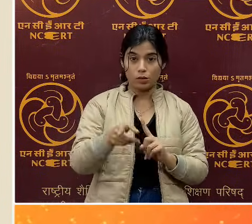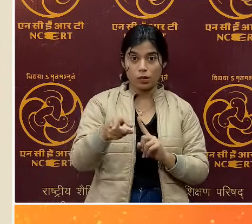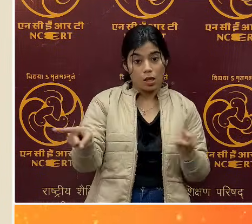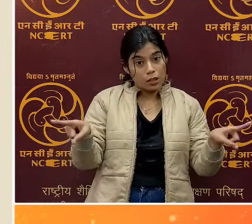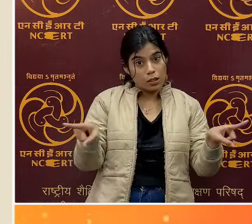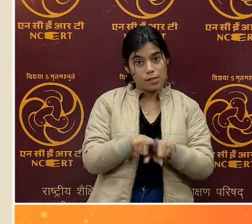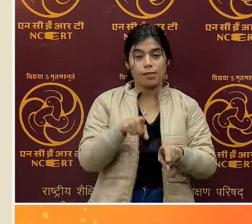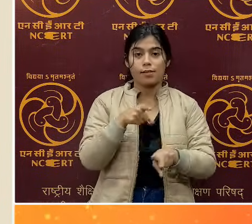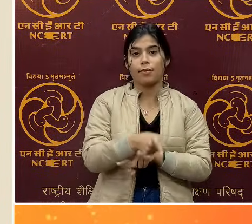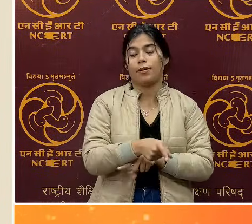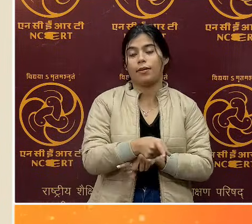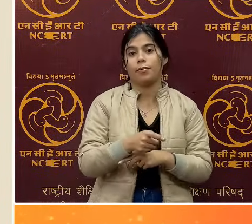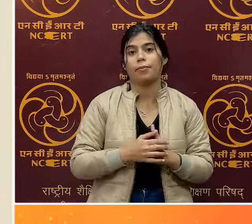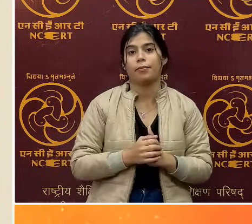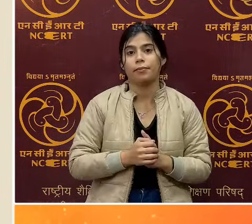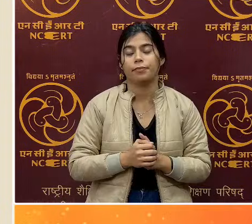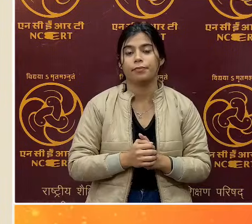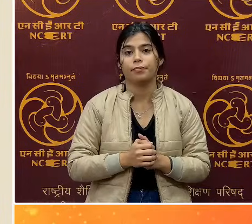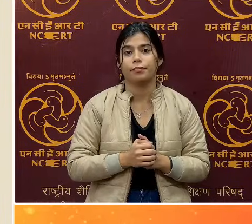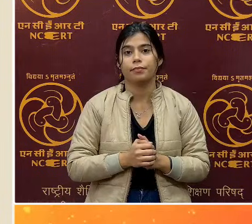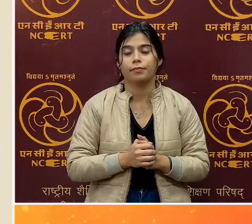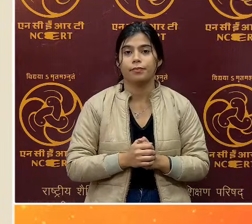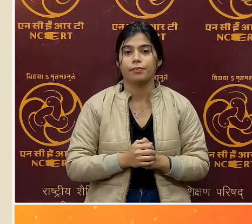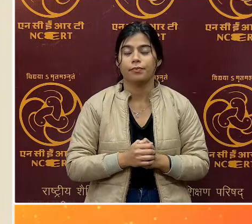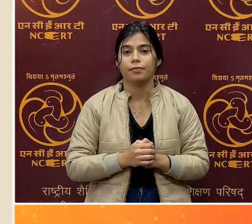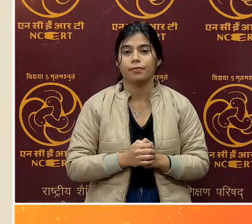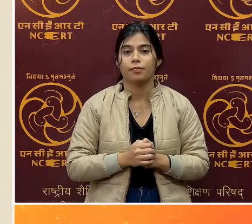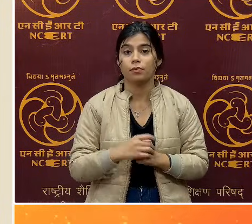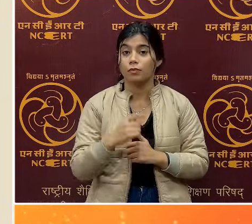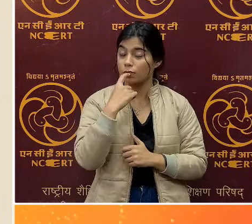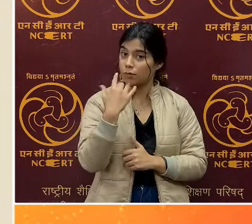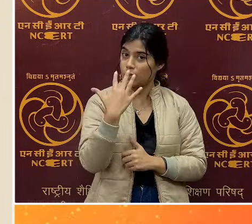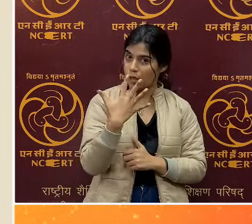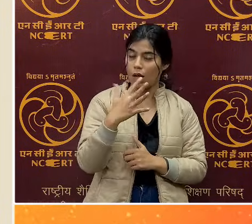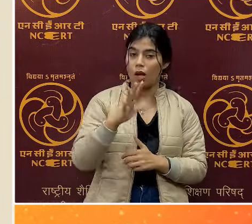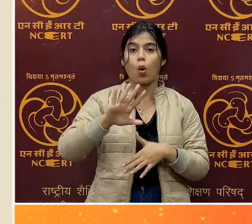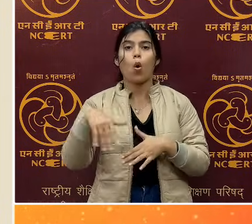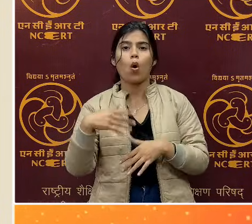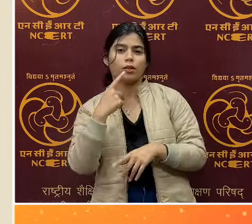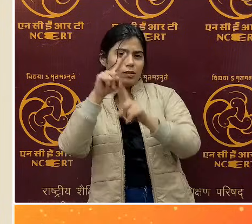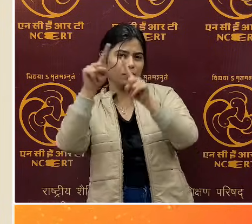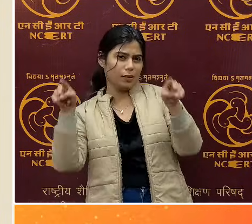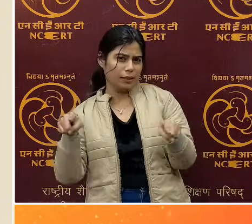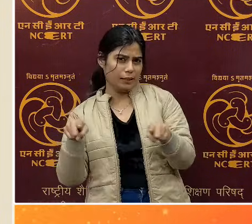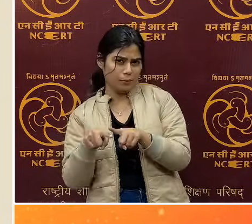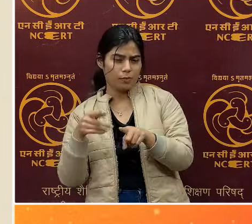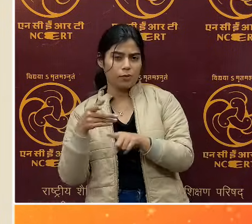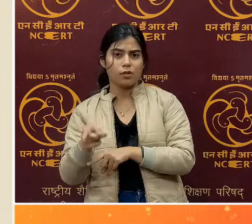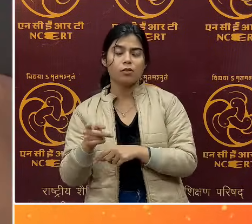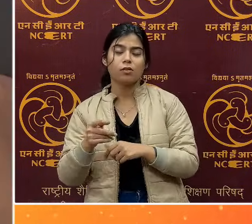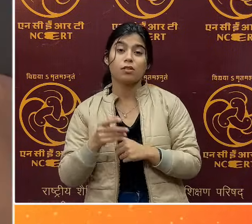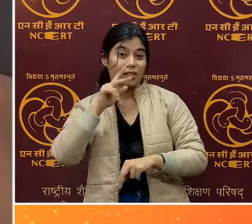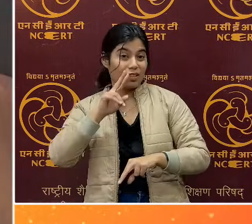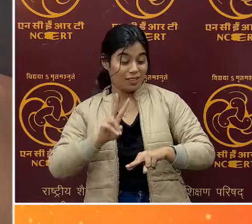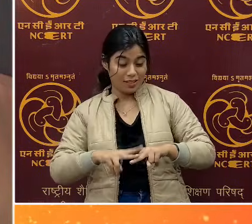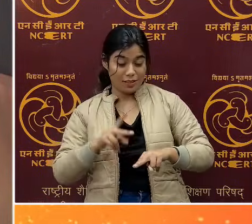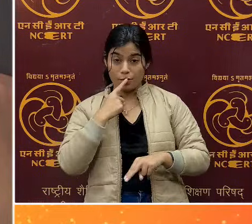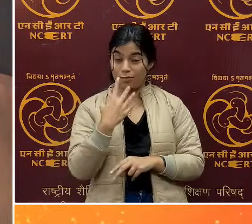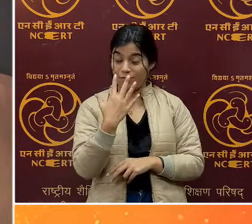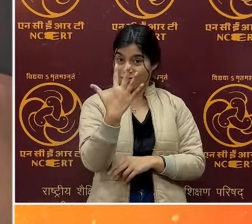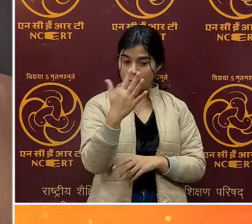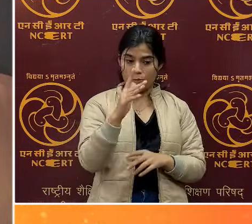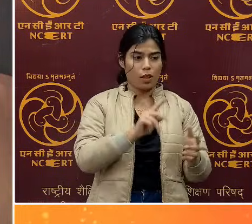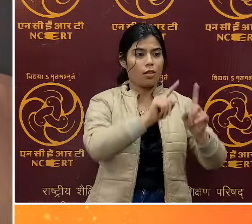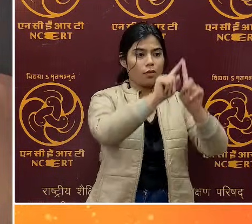same as that of the mirror and the image. Yes. So if the mirror is placed